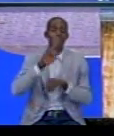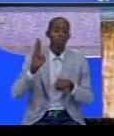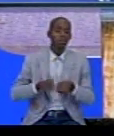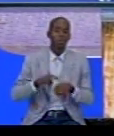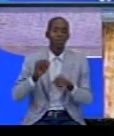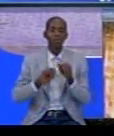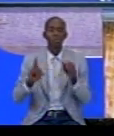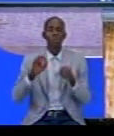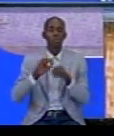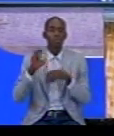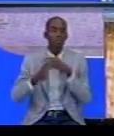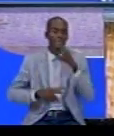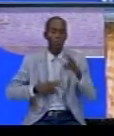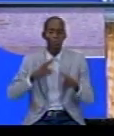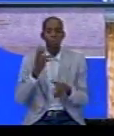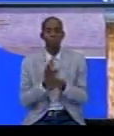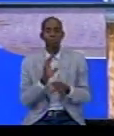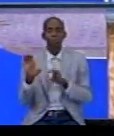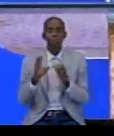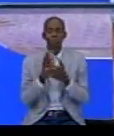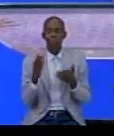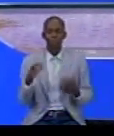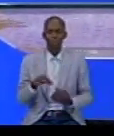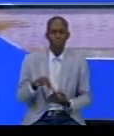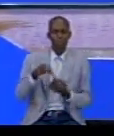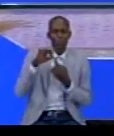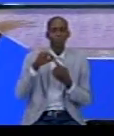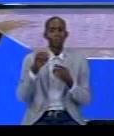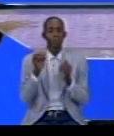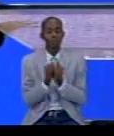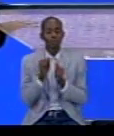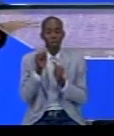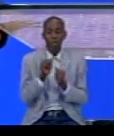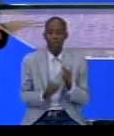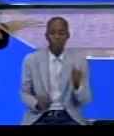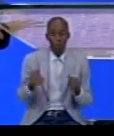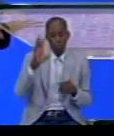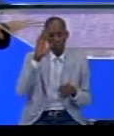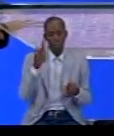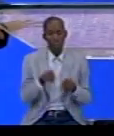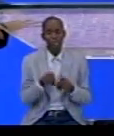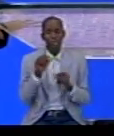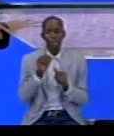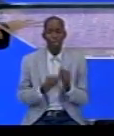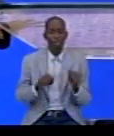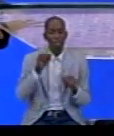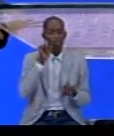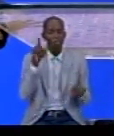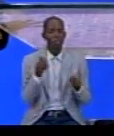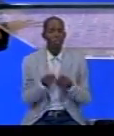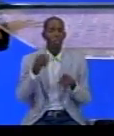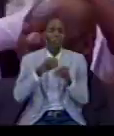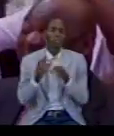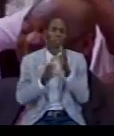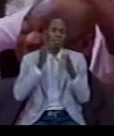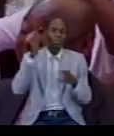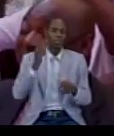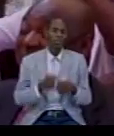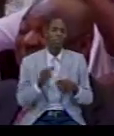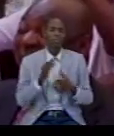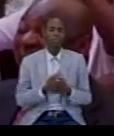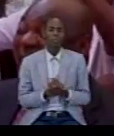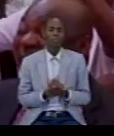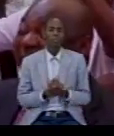continent, all over the world. Do something special with every brother, every sister, in Jesus'